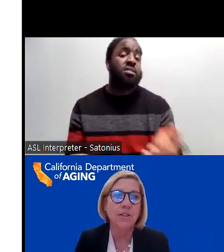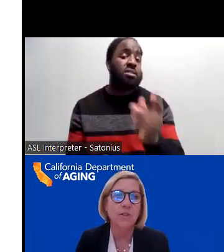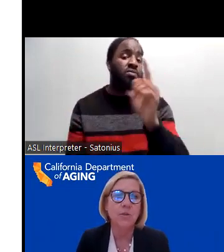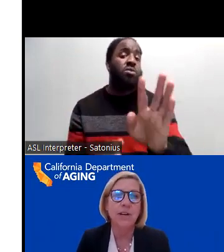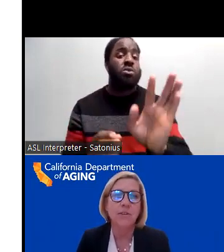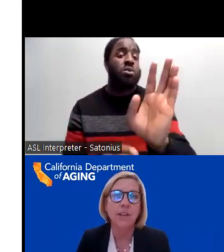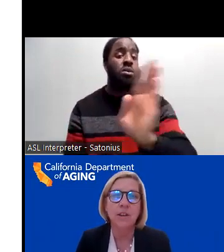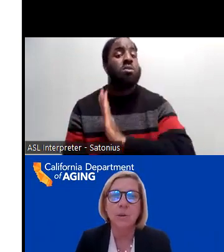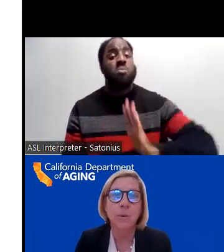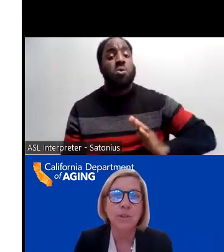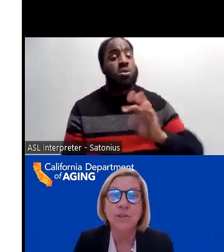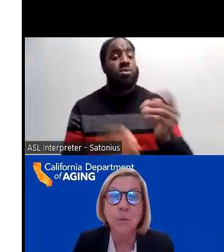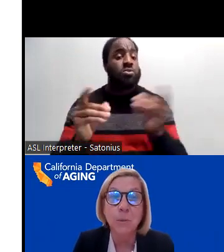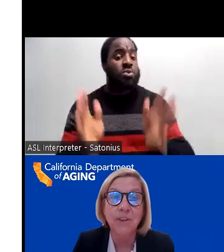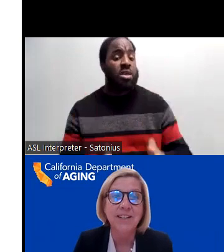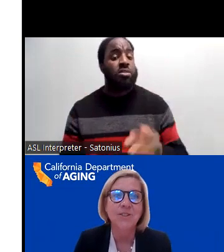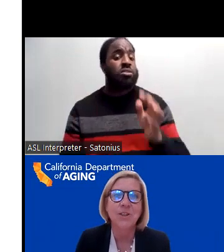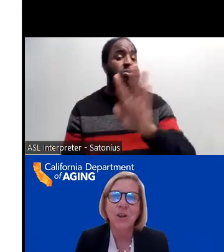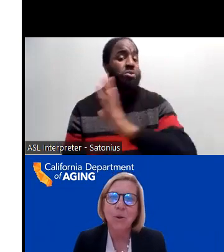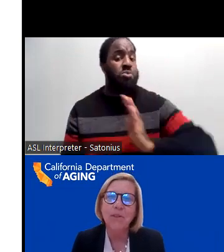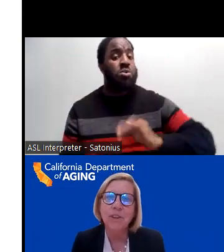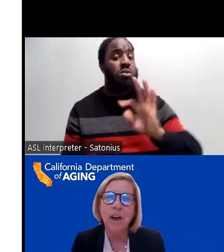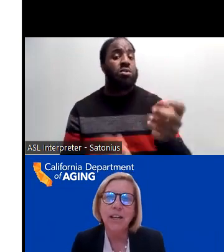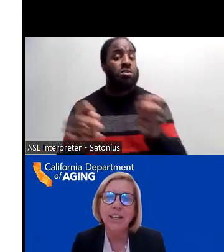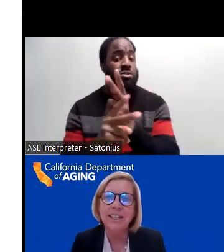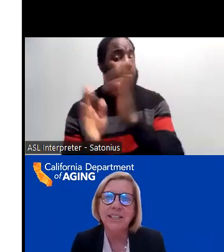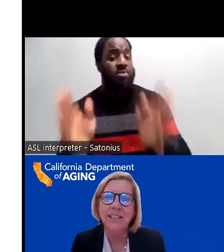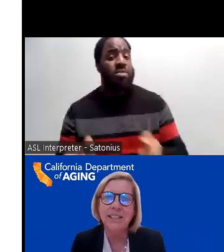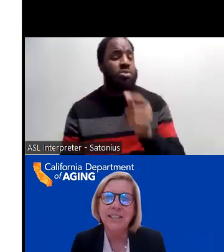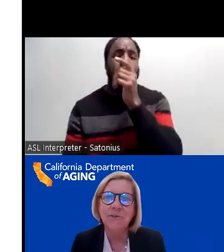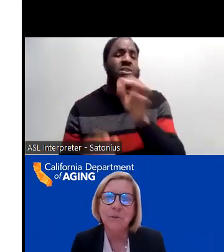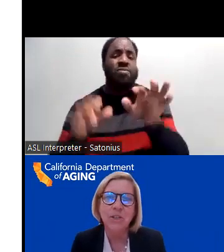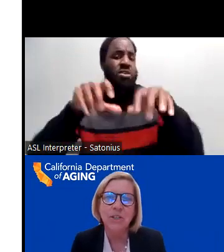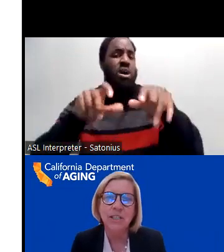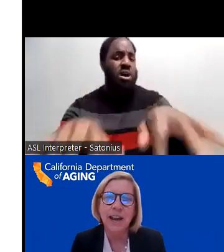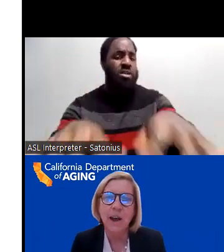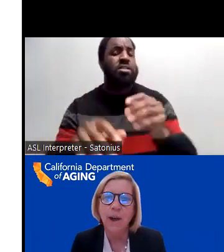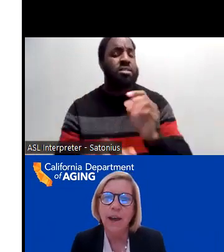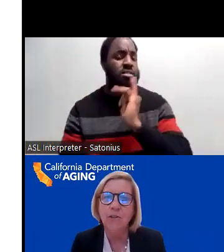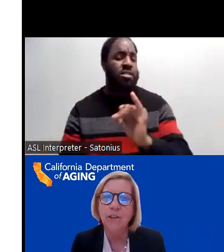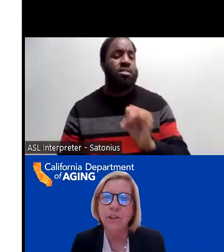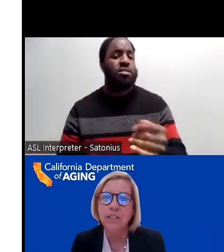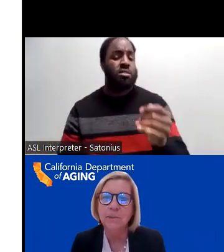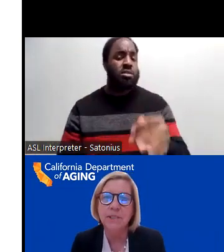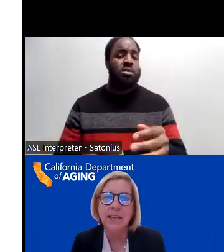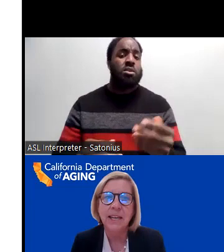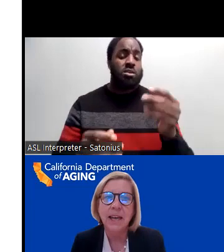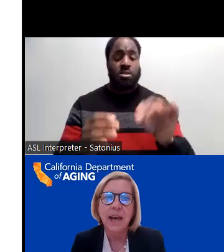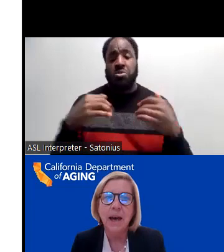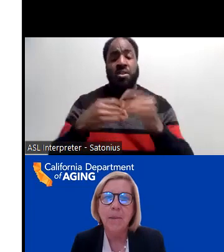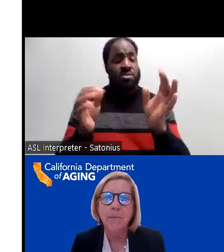of directors, whatever your boards of supervisors, whoever the audience is. This information is now at your